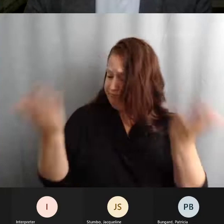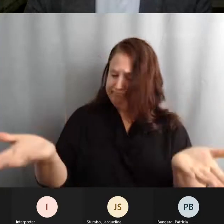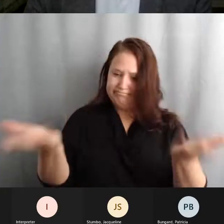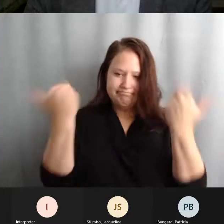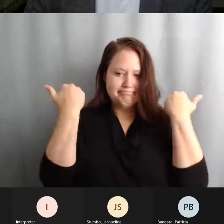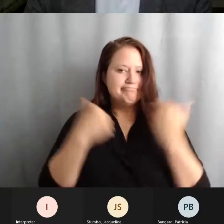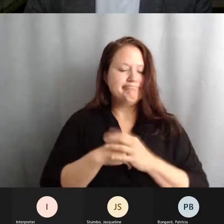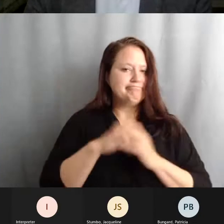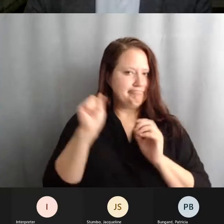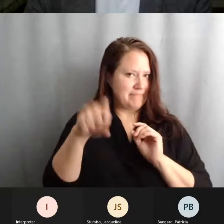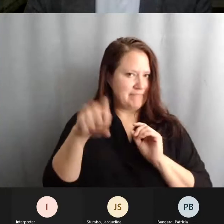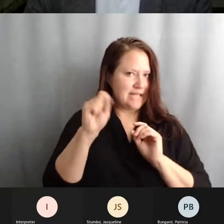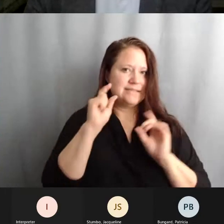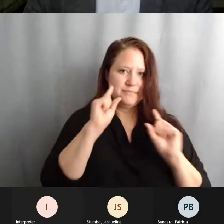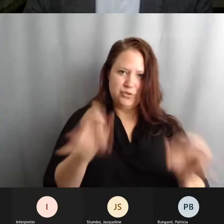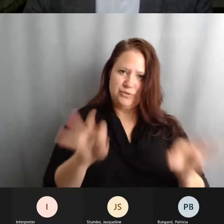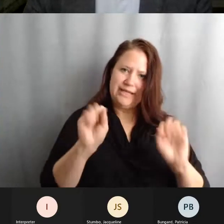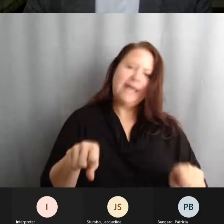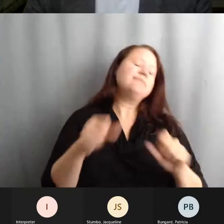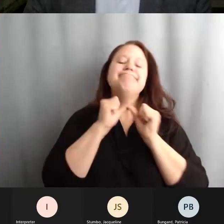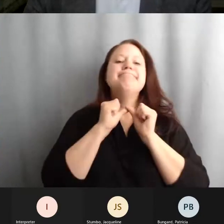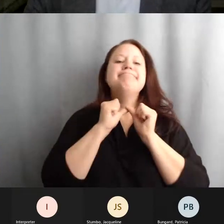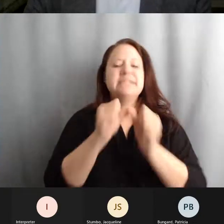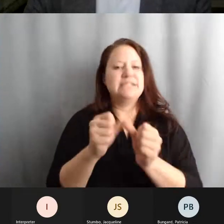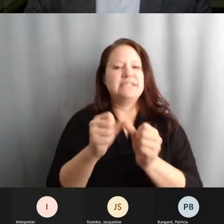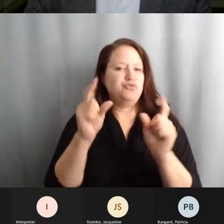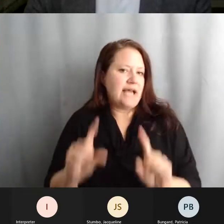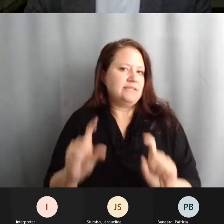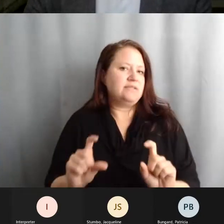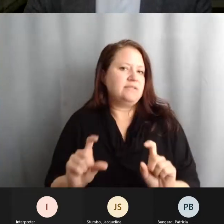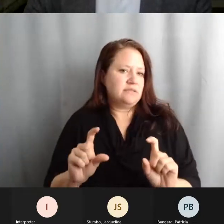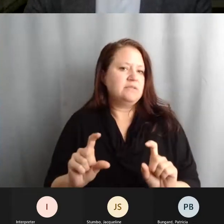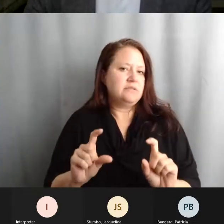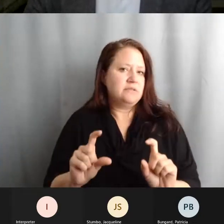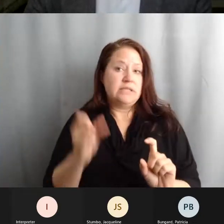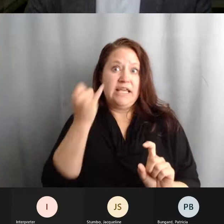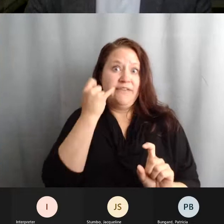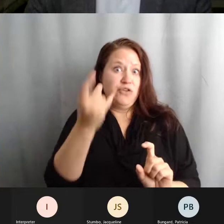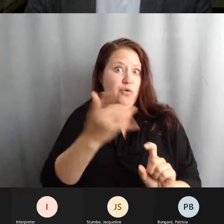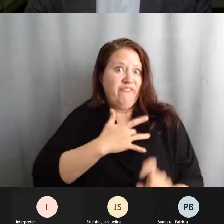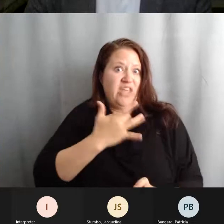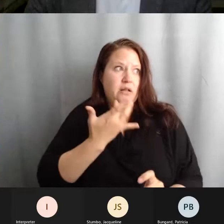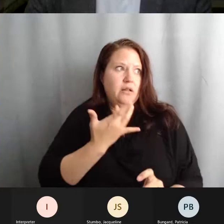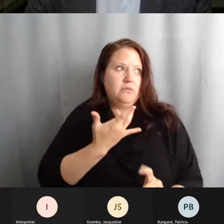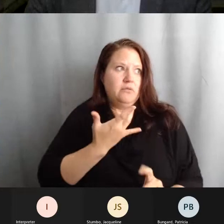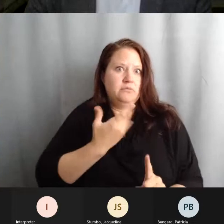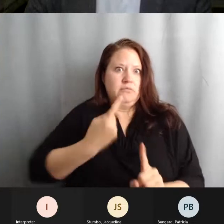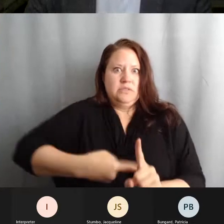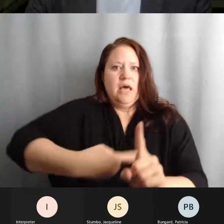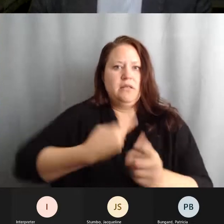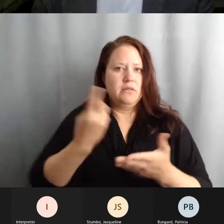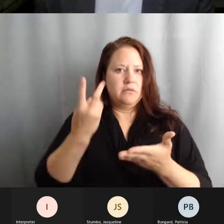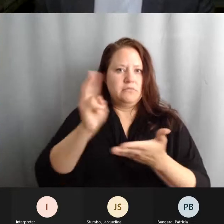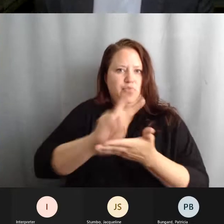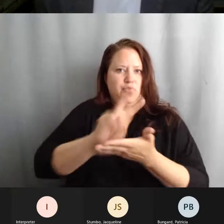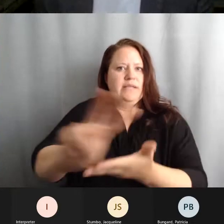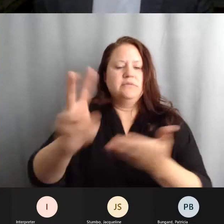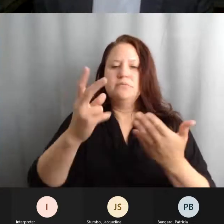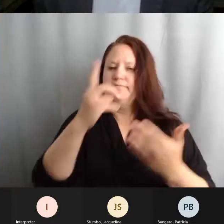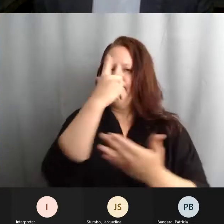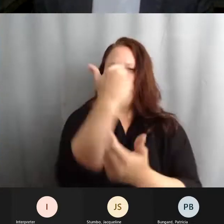can continue to test at the cadence that you feel is important. I